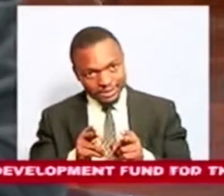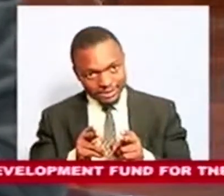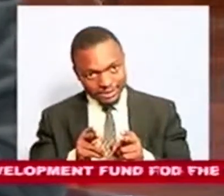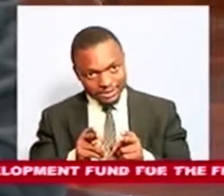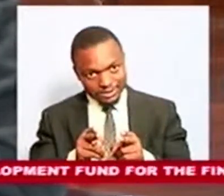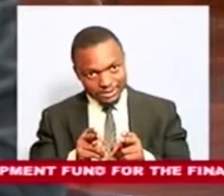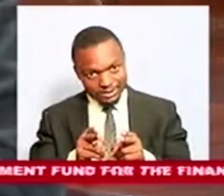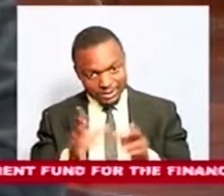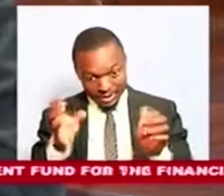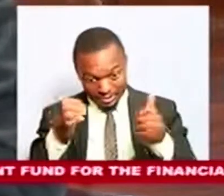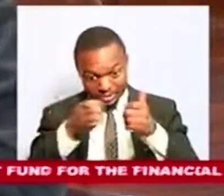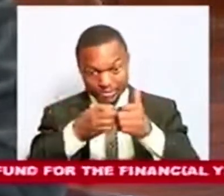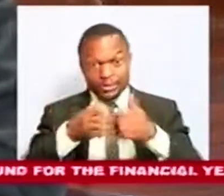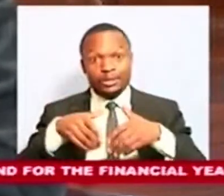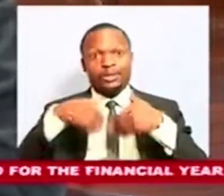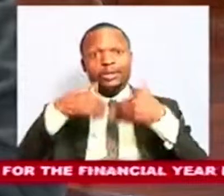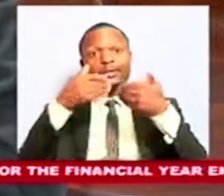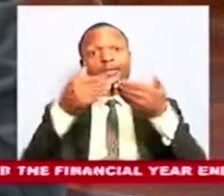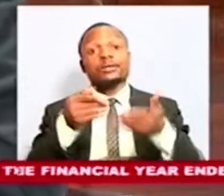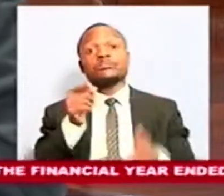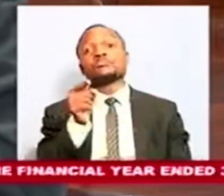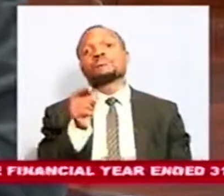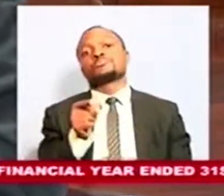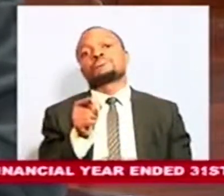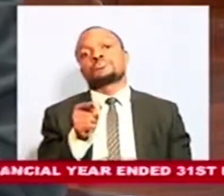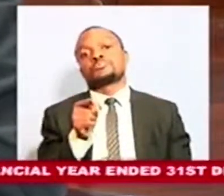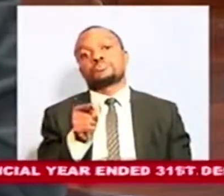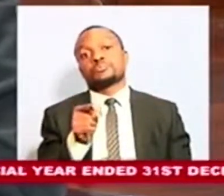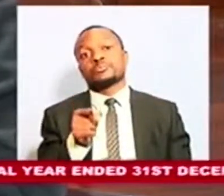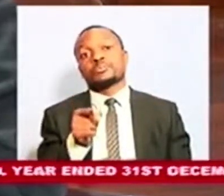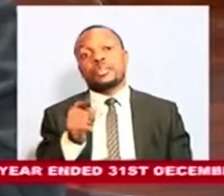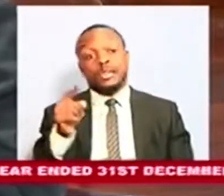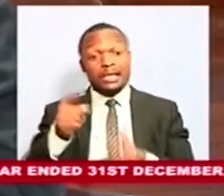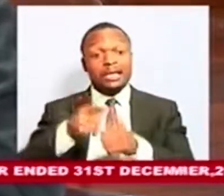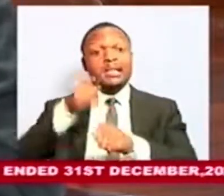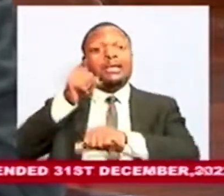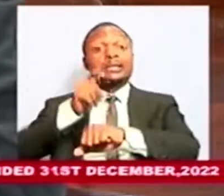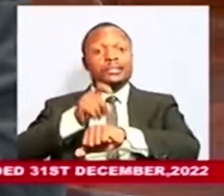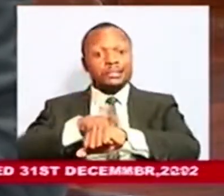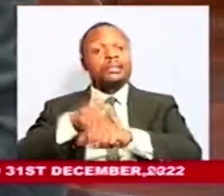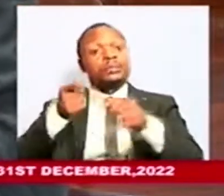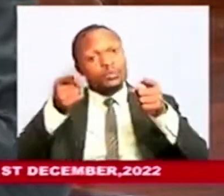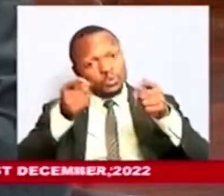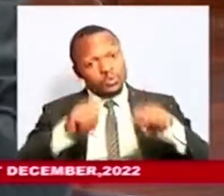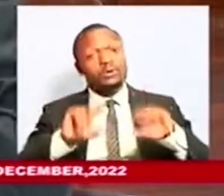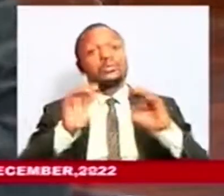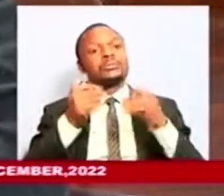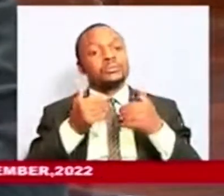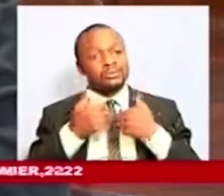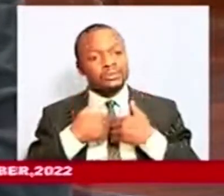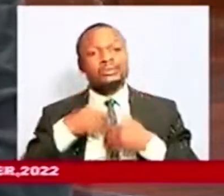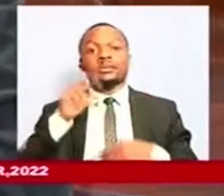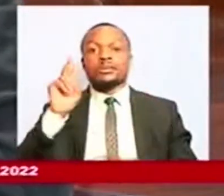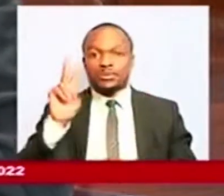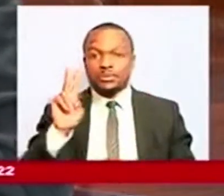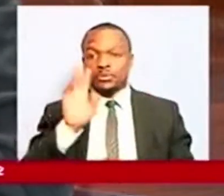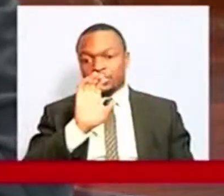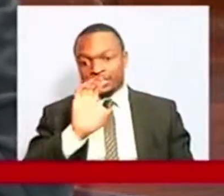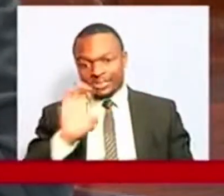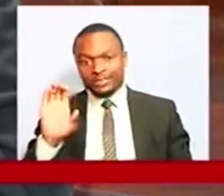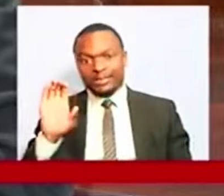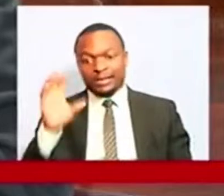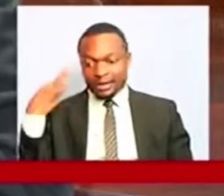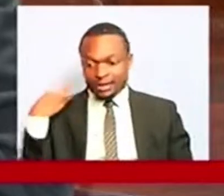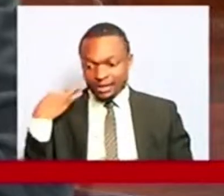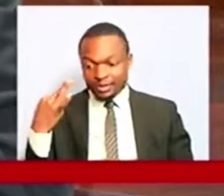from the bank so that next time when you have 200